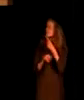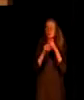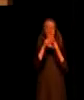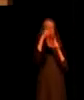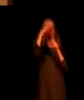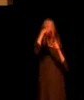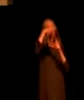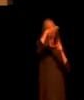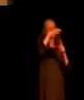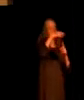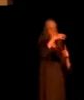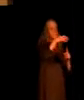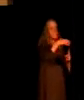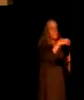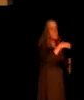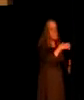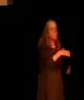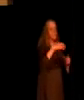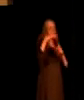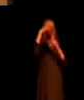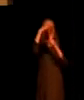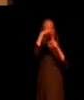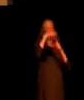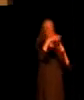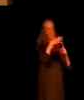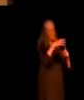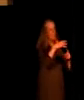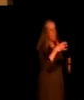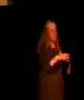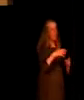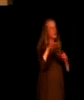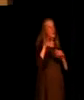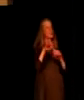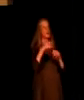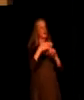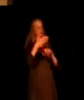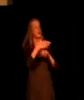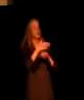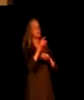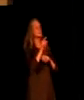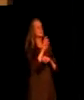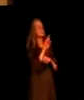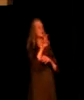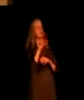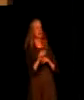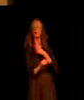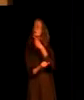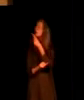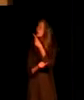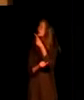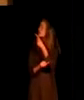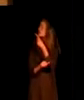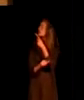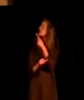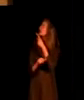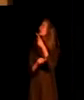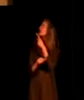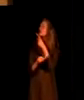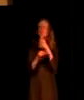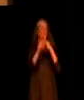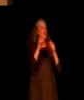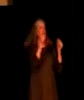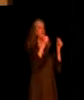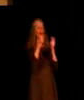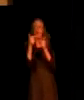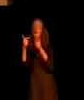satellites. This is the one after Terra, so this was another big one. But all of these, I realize